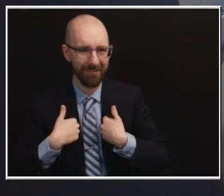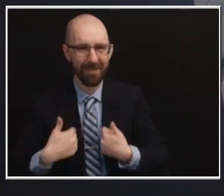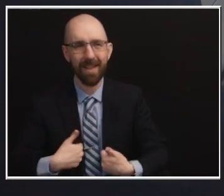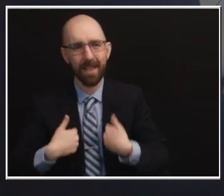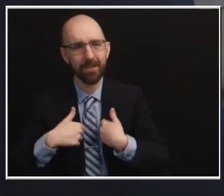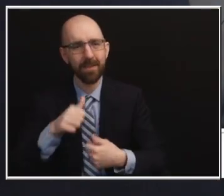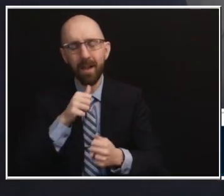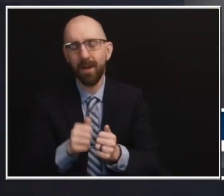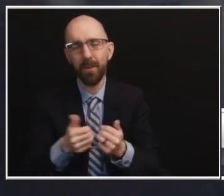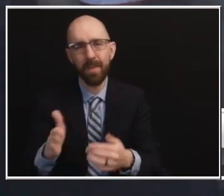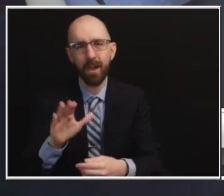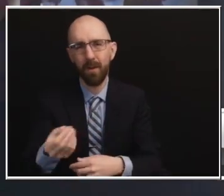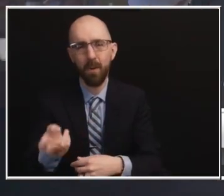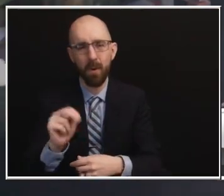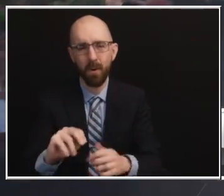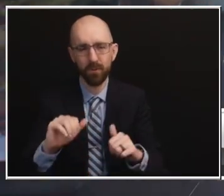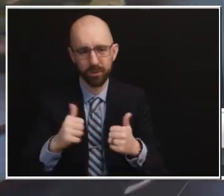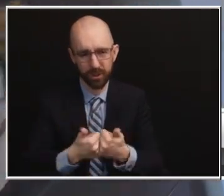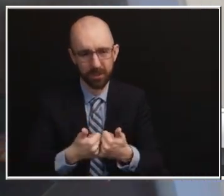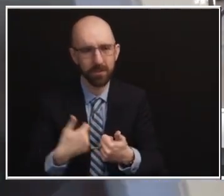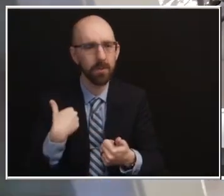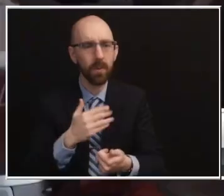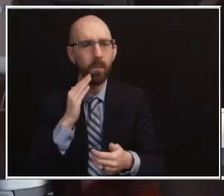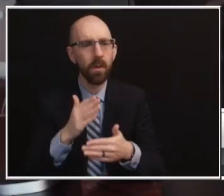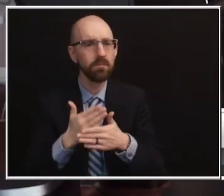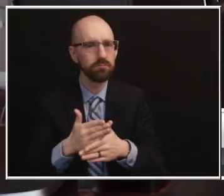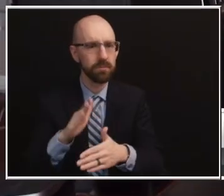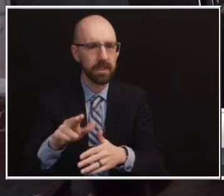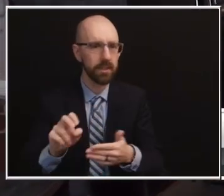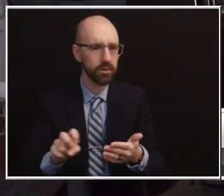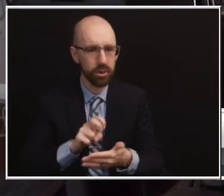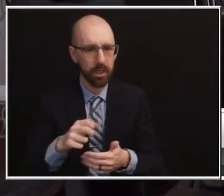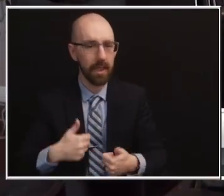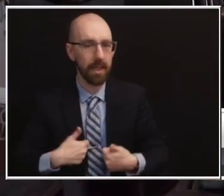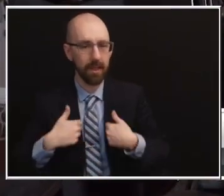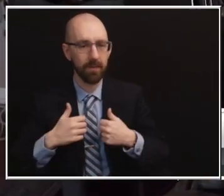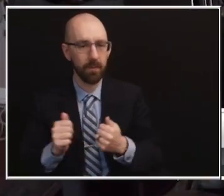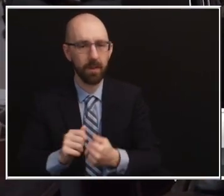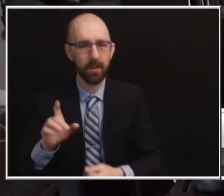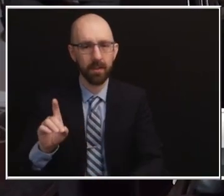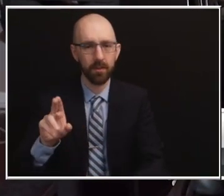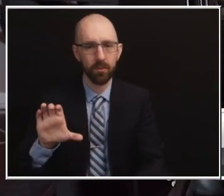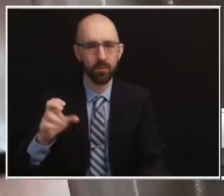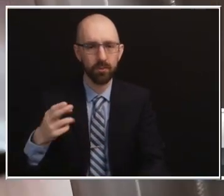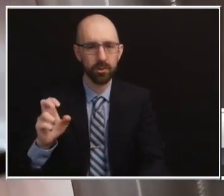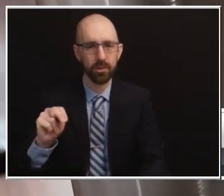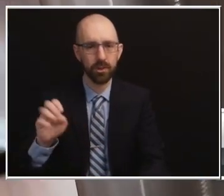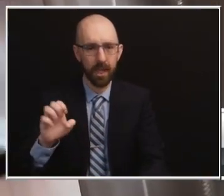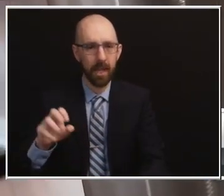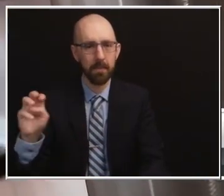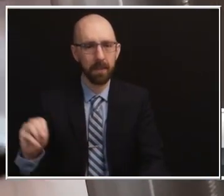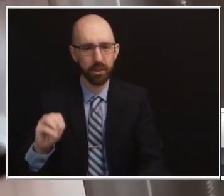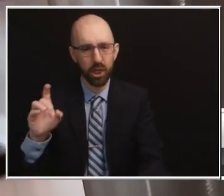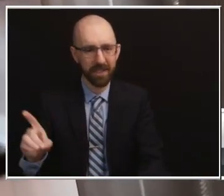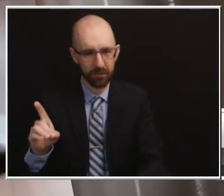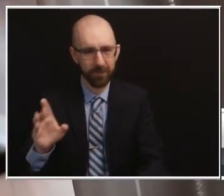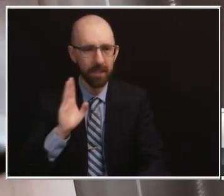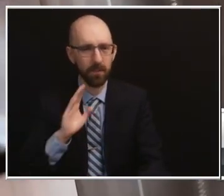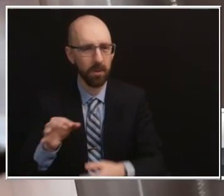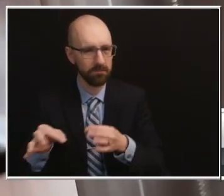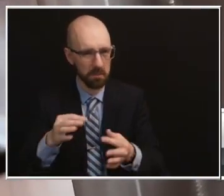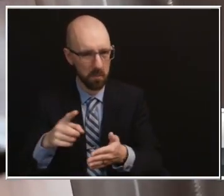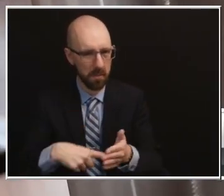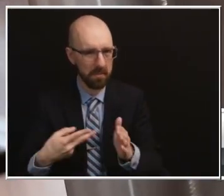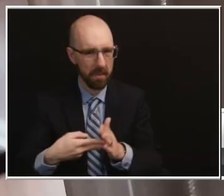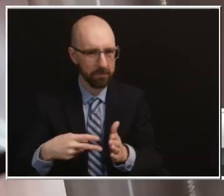its own challenges. We will share his journey living with Duchenne muscular dystrophy, explain what that is, and his